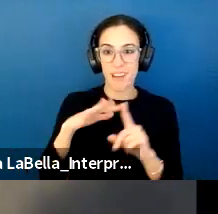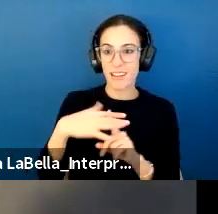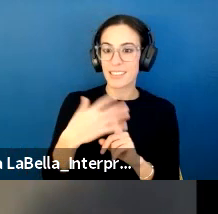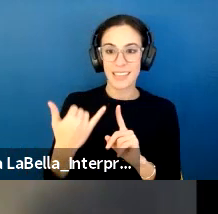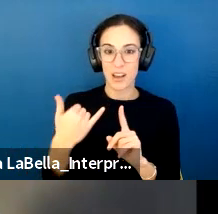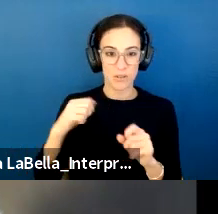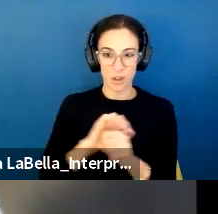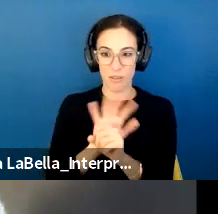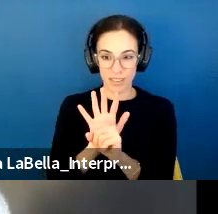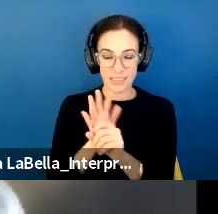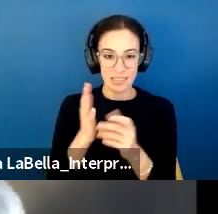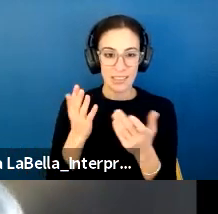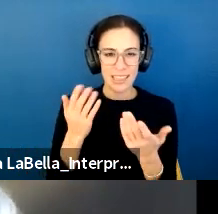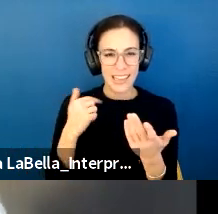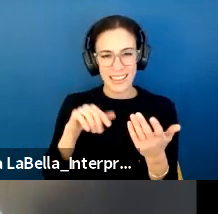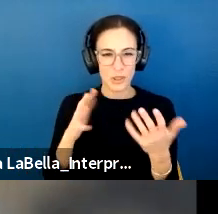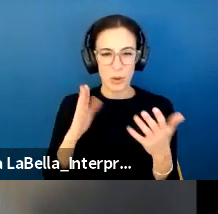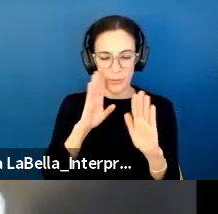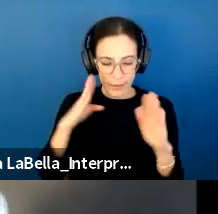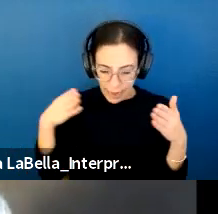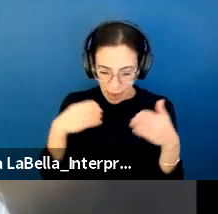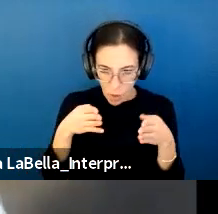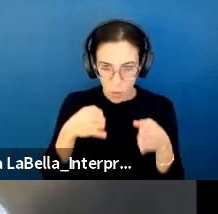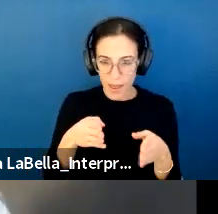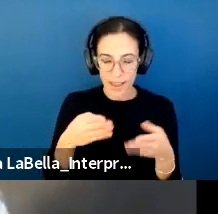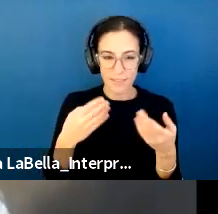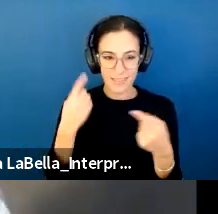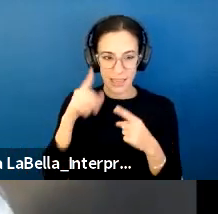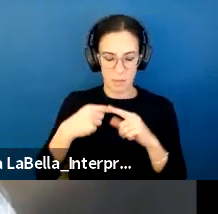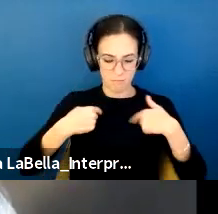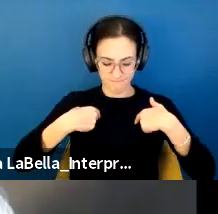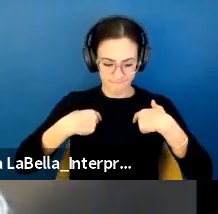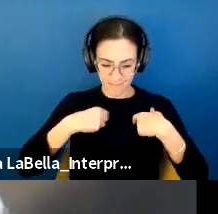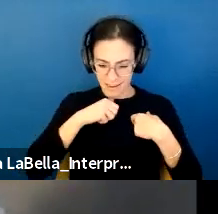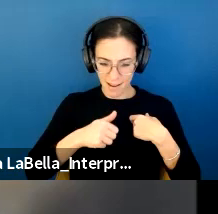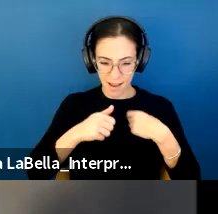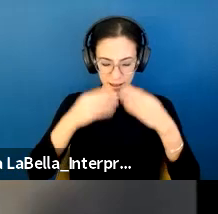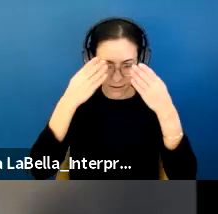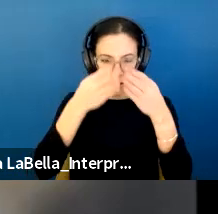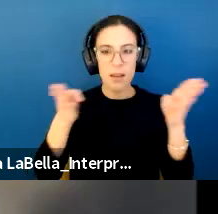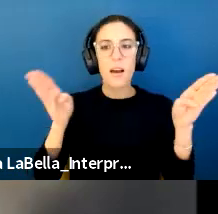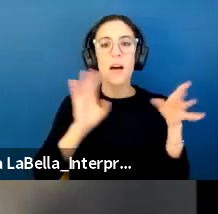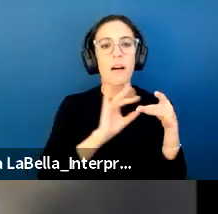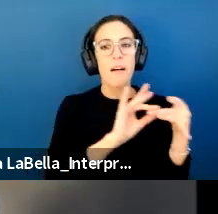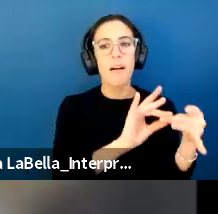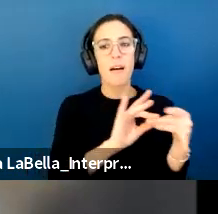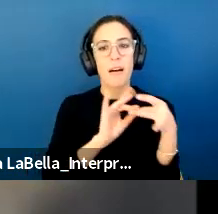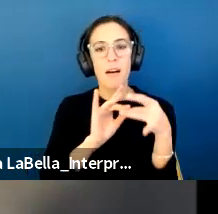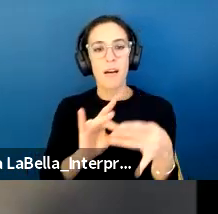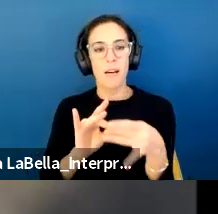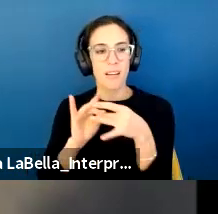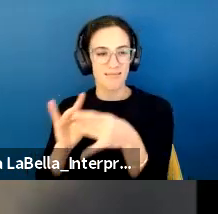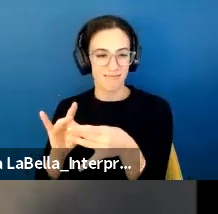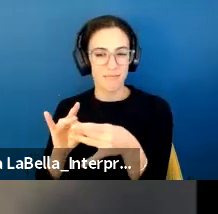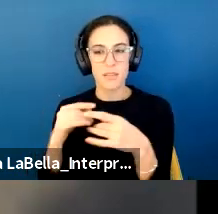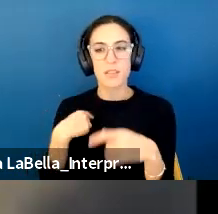way of thinking of ourselves and not seeing our interdependence and being connected. I'm wondering if you could speak